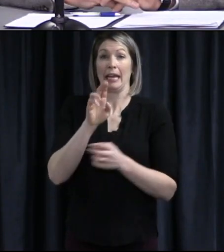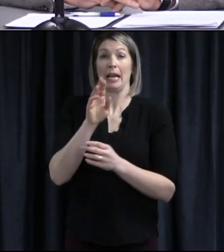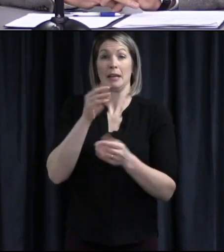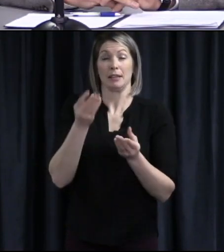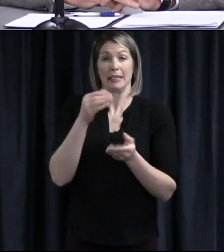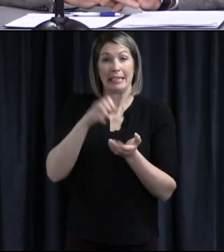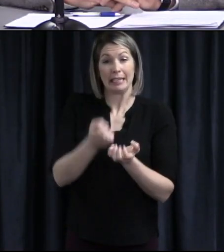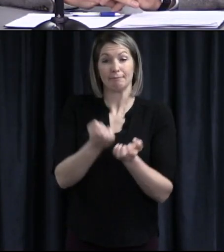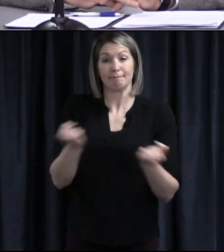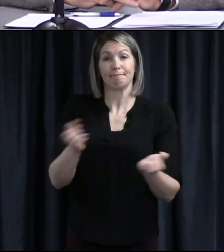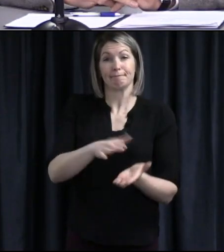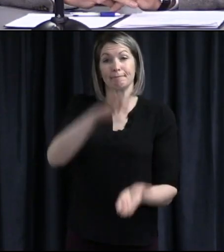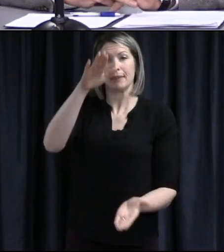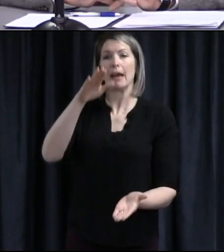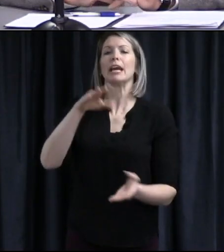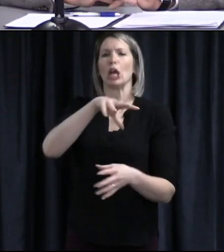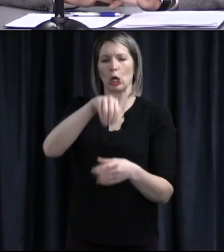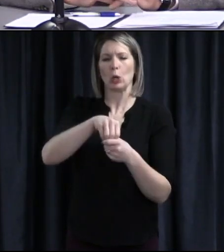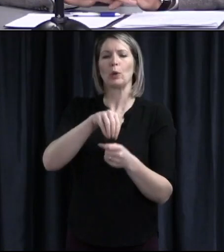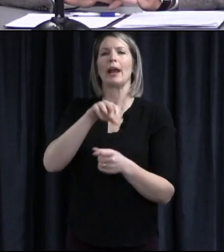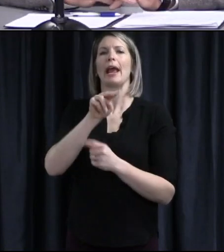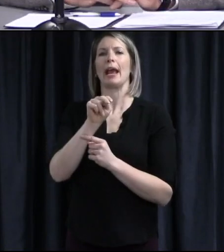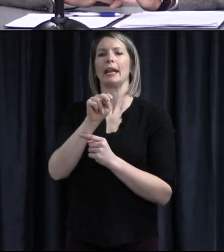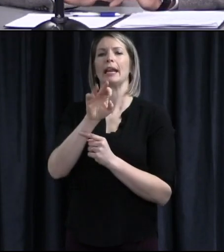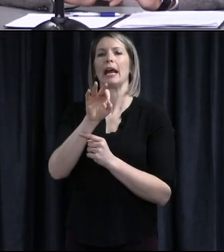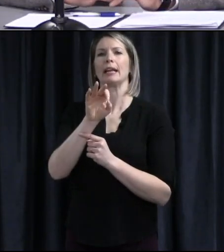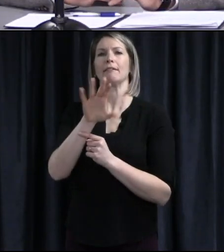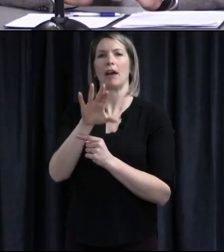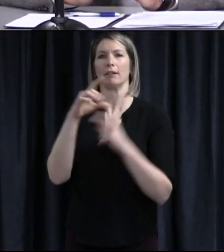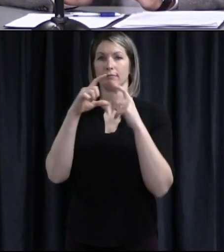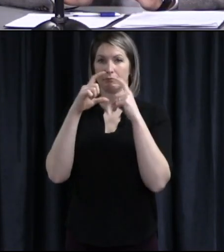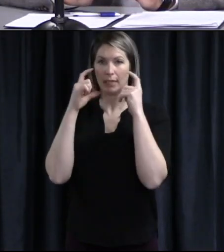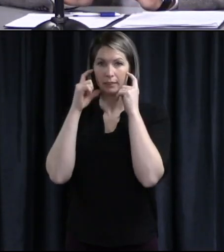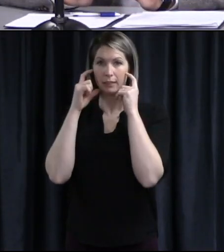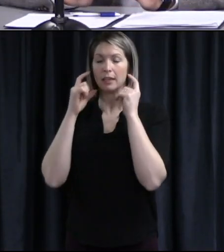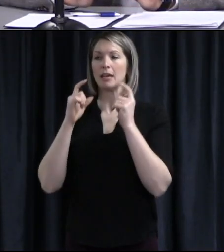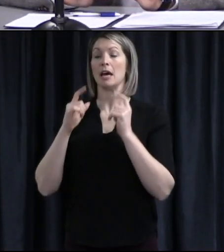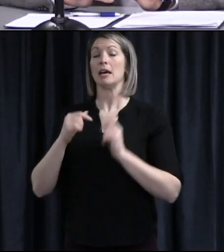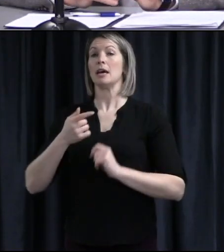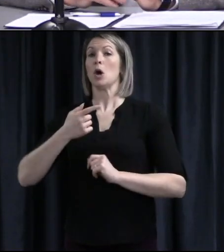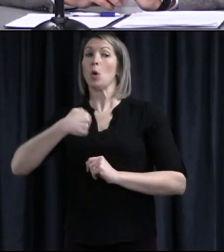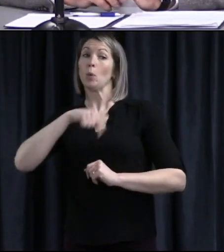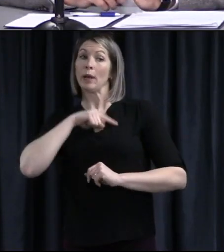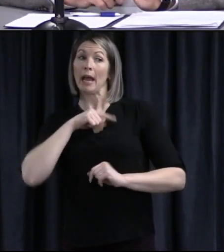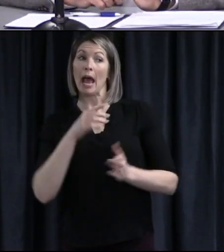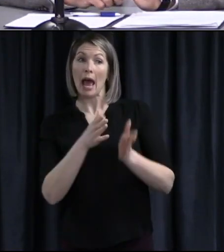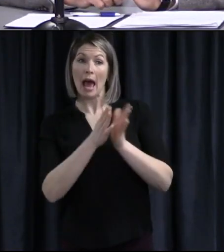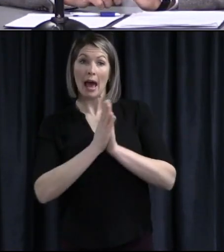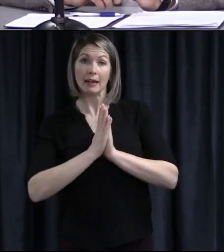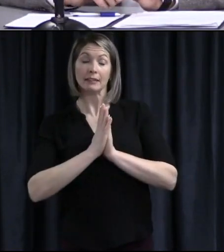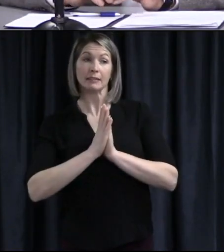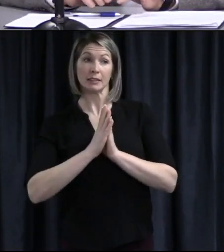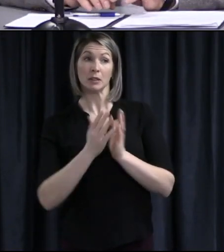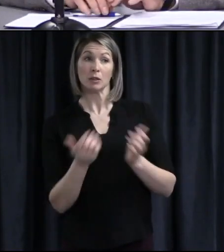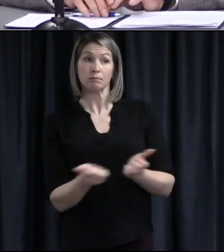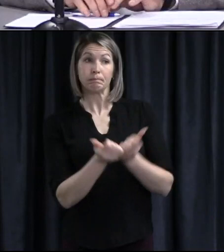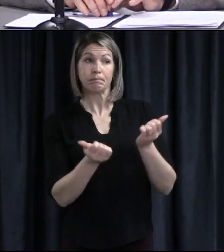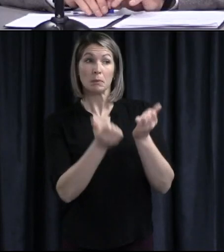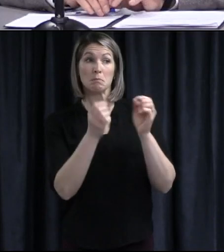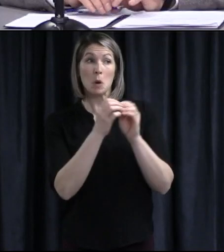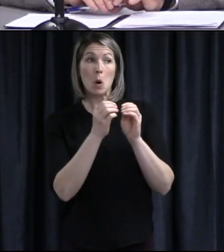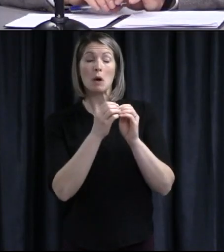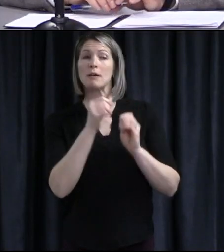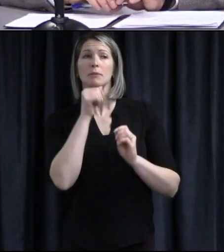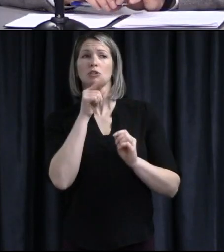in addition to our regular order. However, I'm personally not satisfied that that was what we asked for in terms of volume, so I